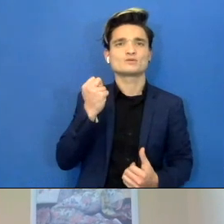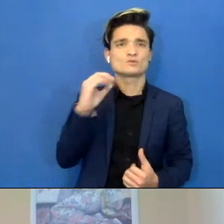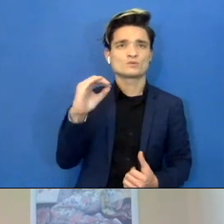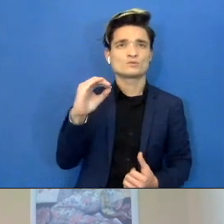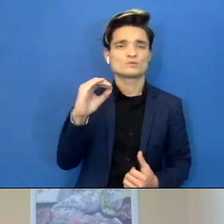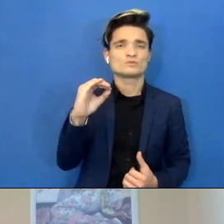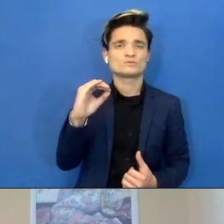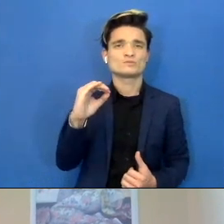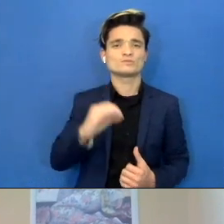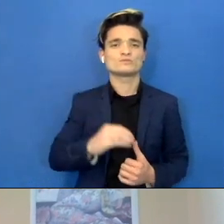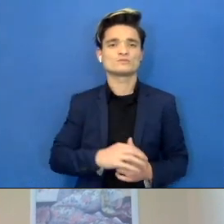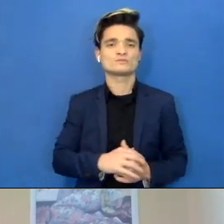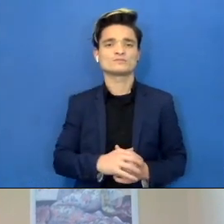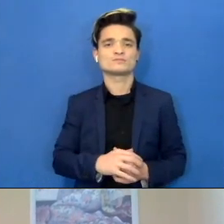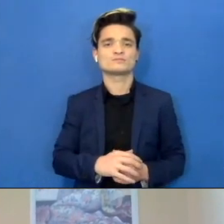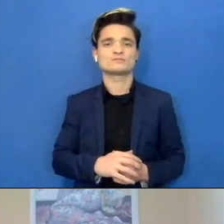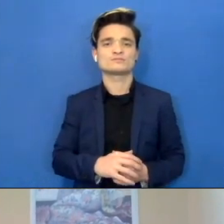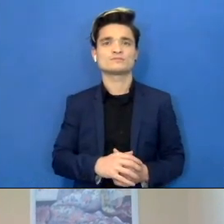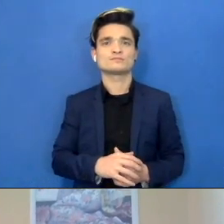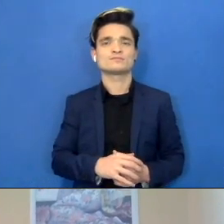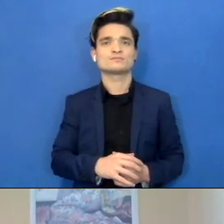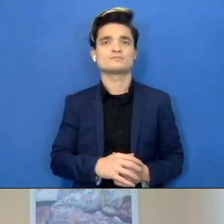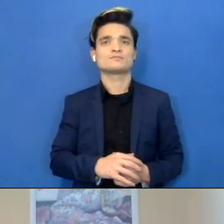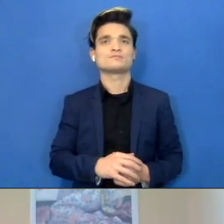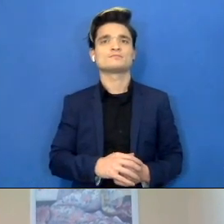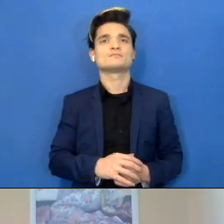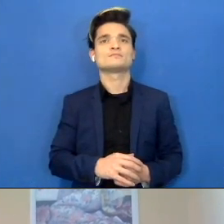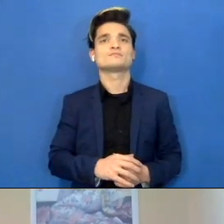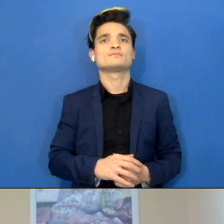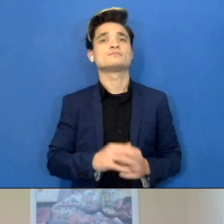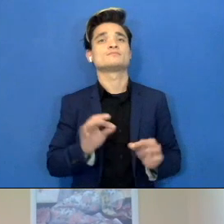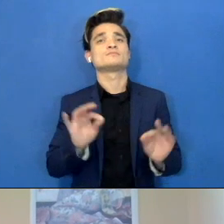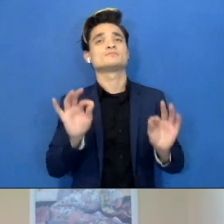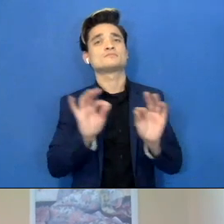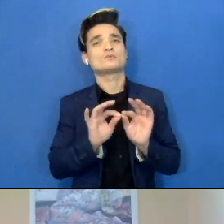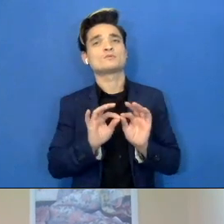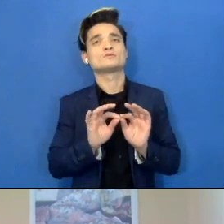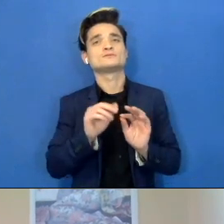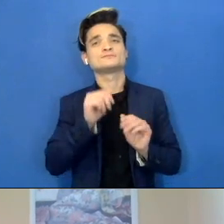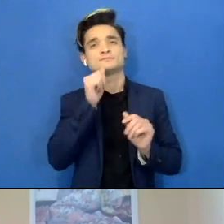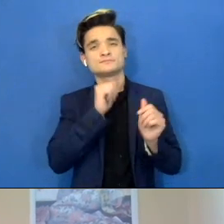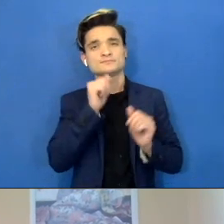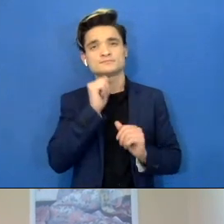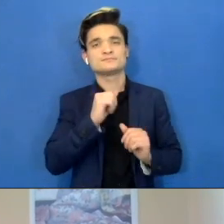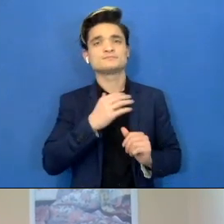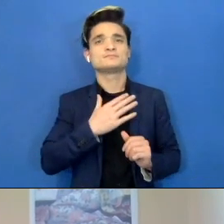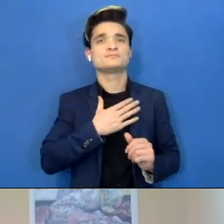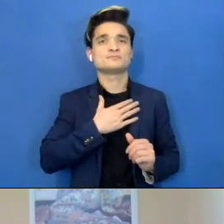Yes, the body, it's still my body. Whatever you want to do with it, it's still my body, and I own this body, and I will not